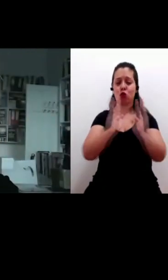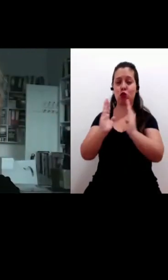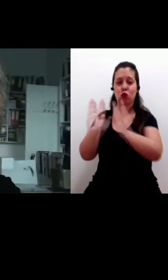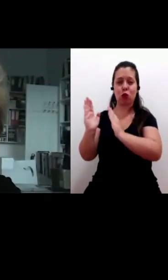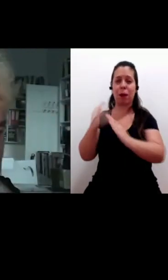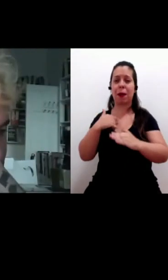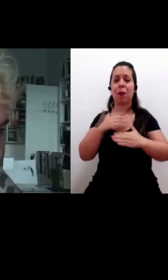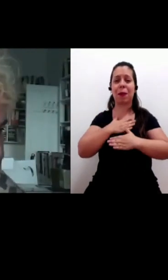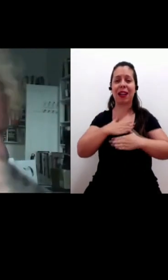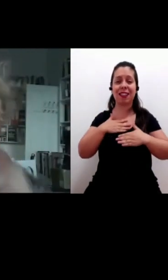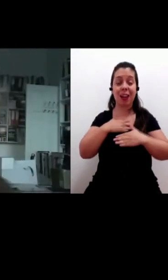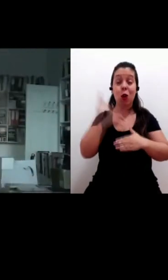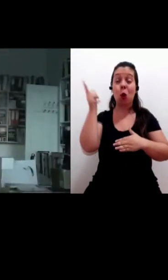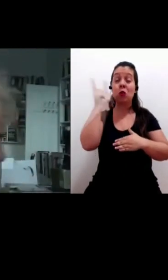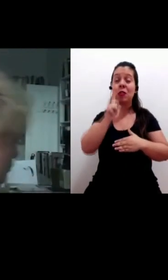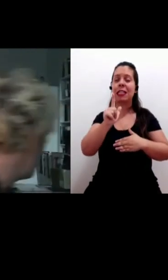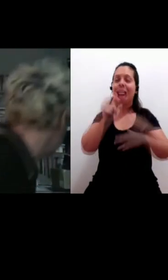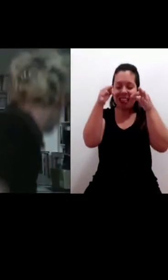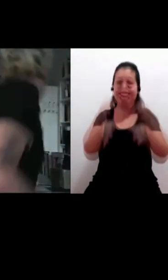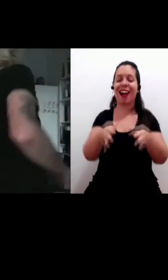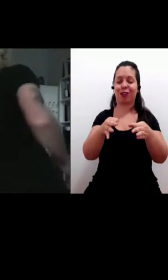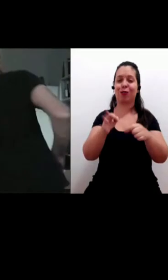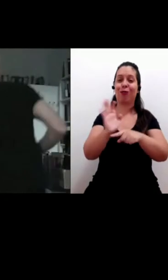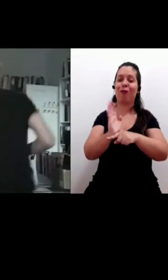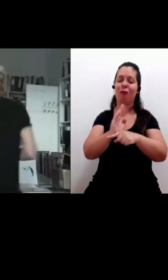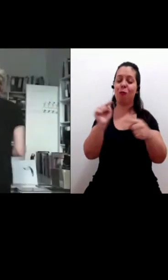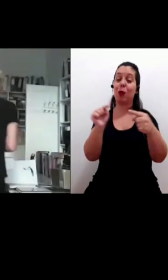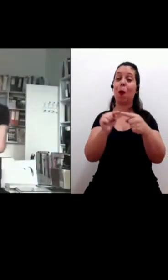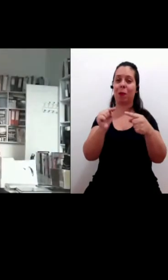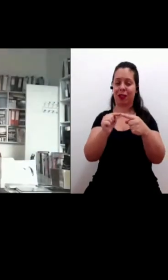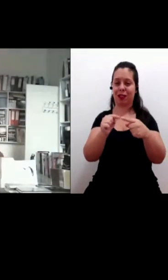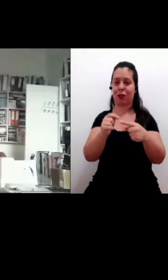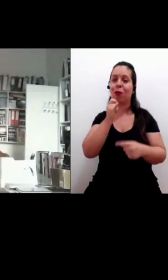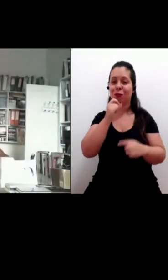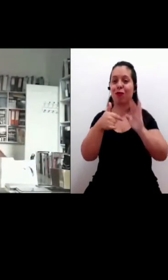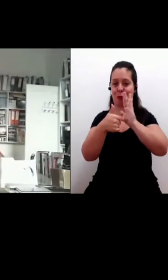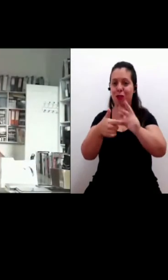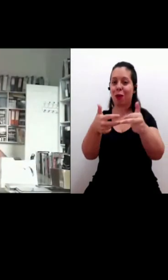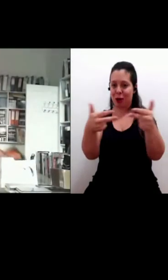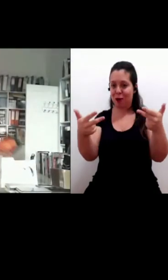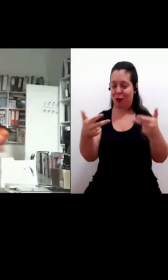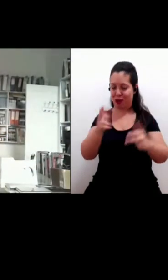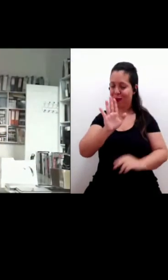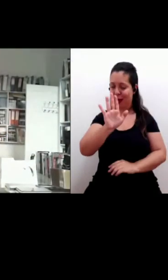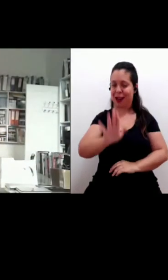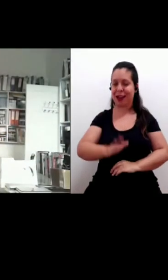structure right. So in the case of this film, I'll show you one little thing. Mm-hmm.